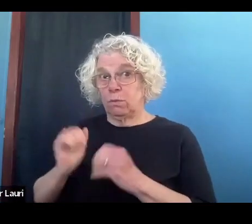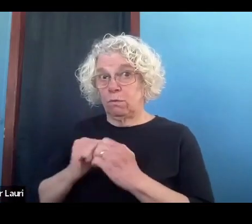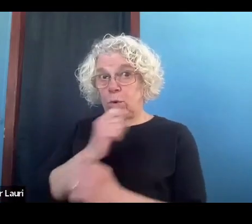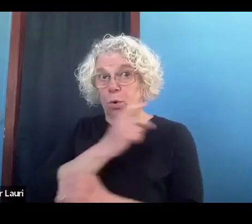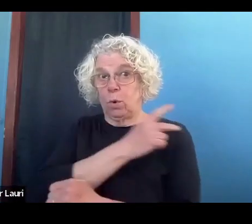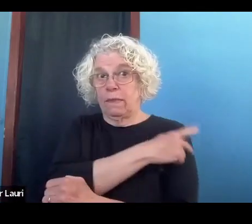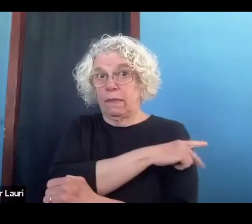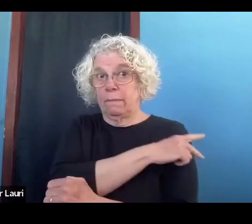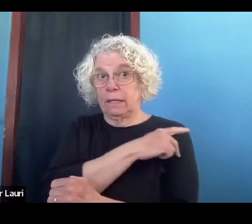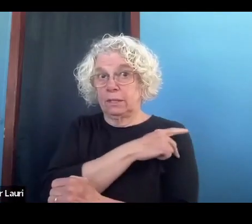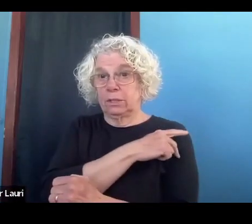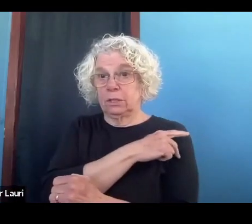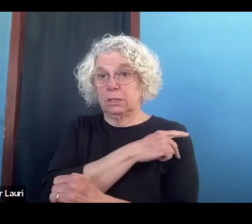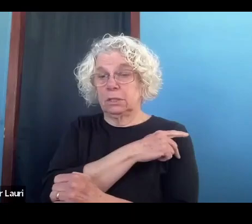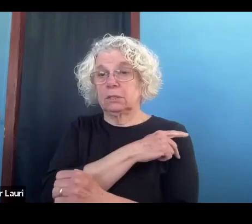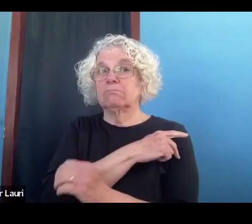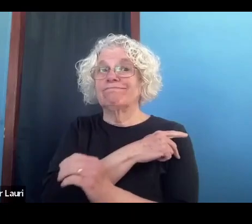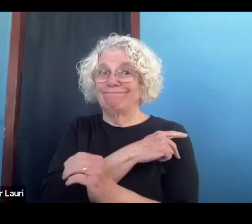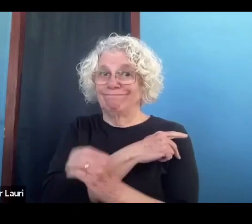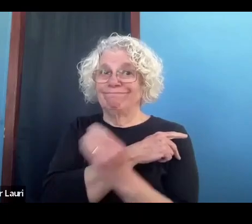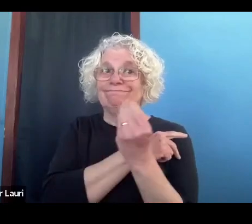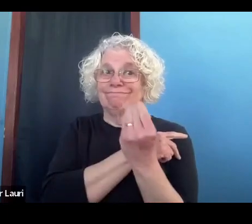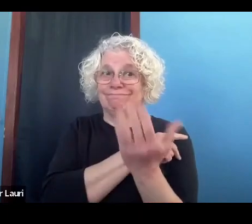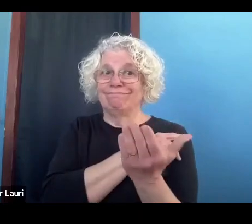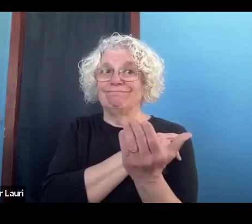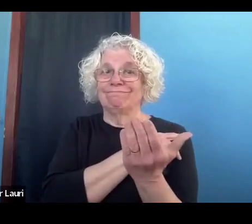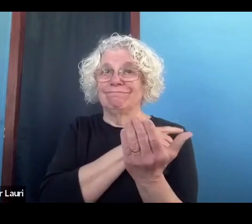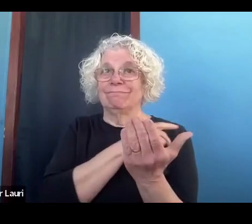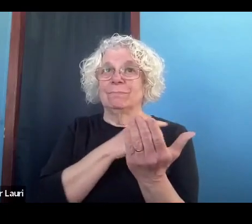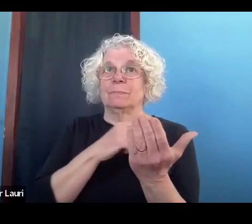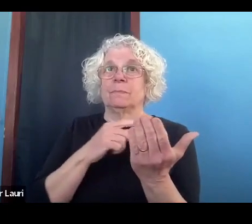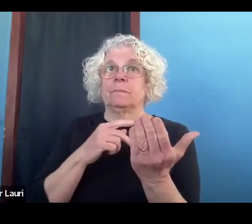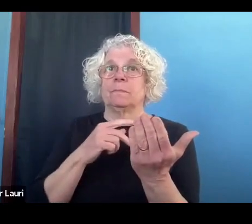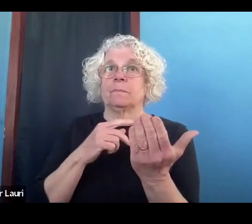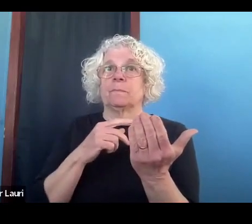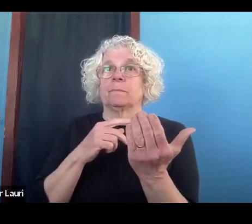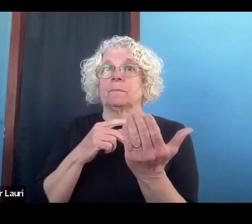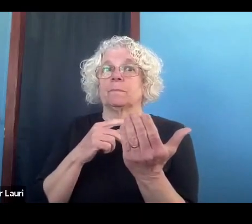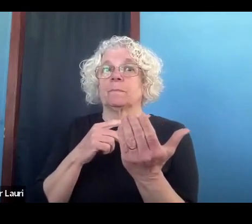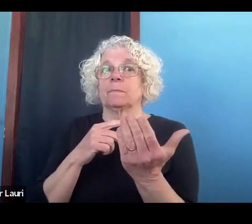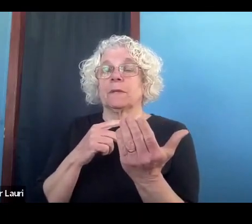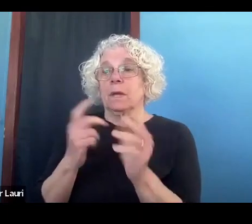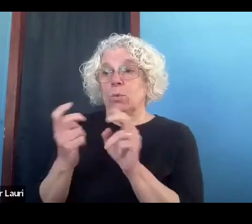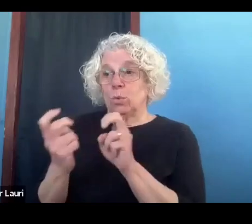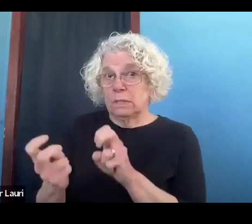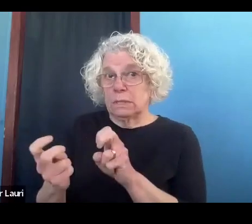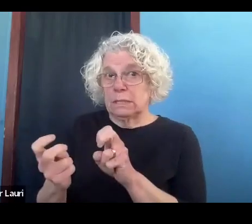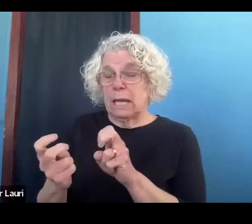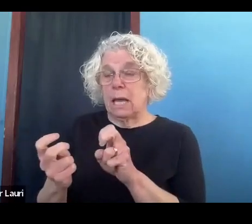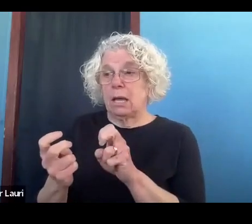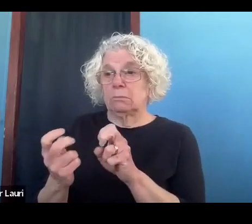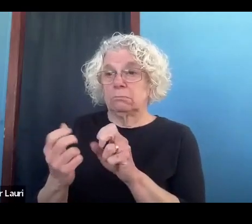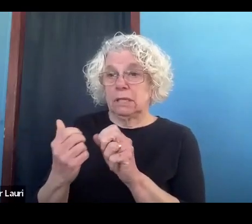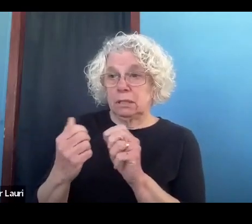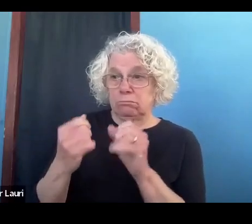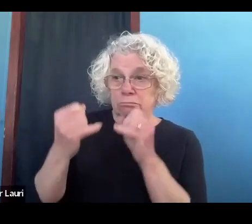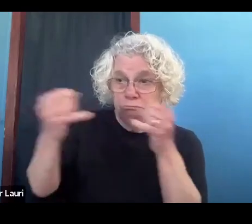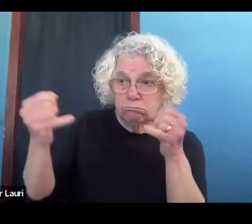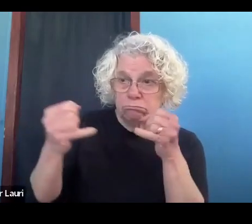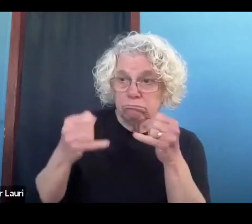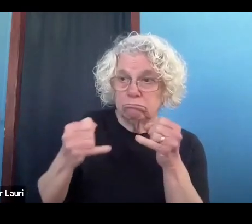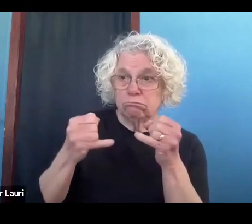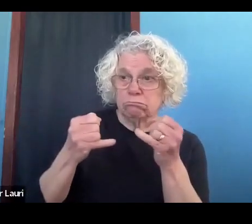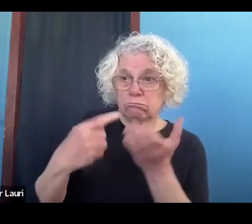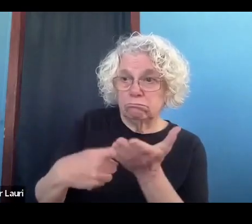patients, I will tell you that a lot of times I will sit down with them, we'll go through it line by line, and then I'll